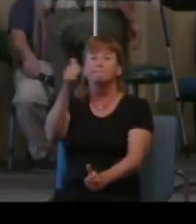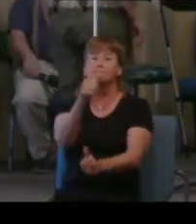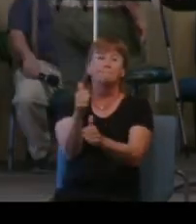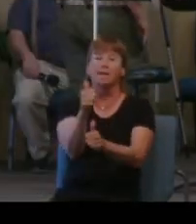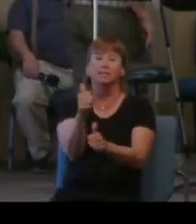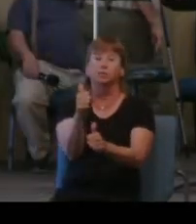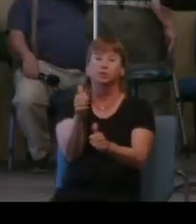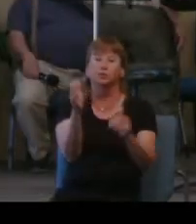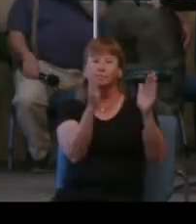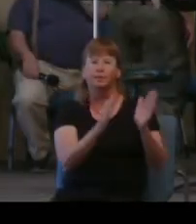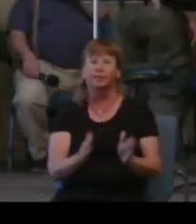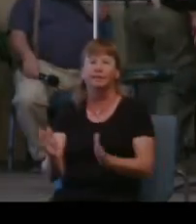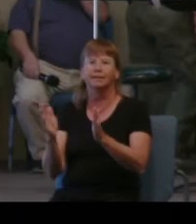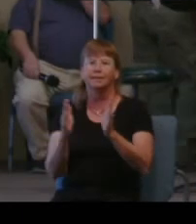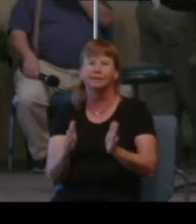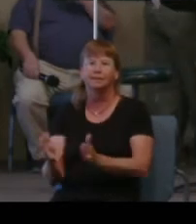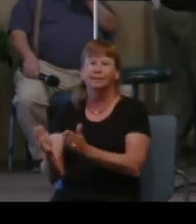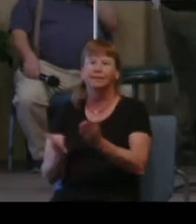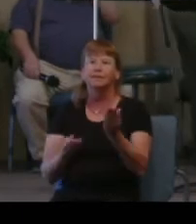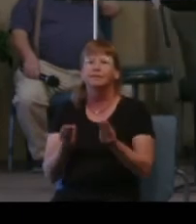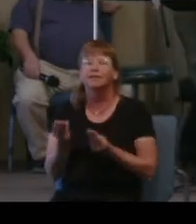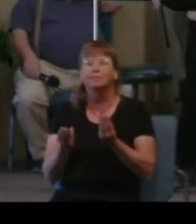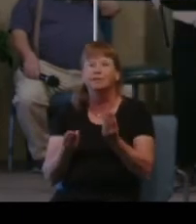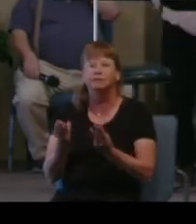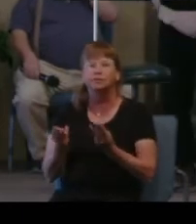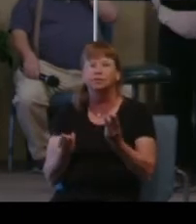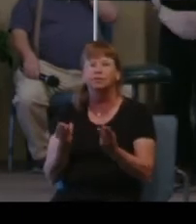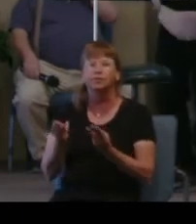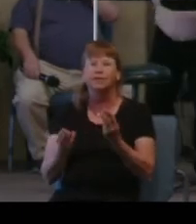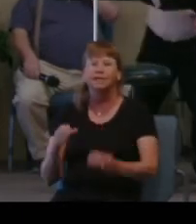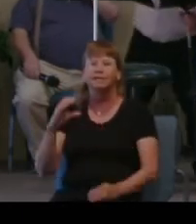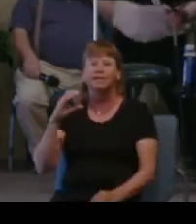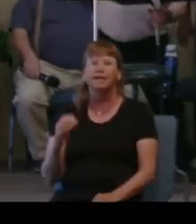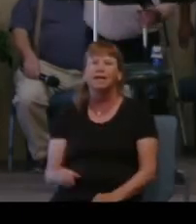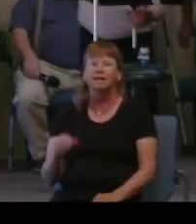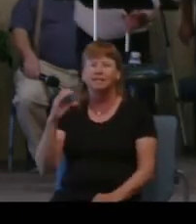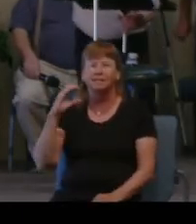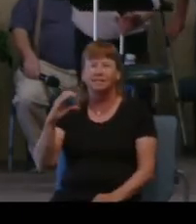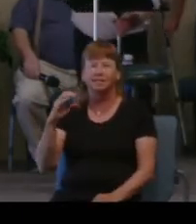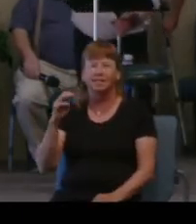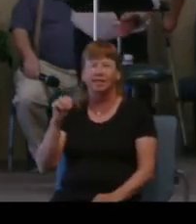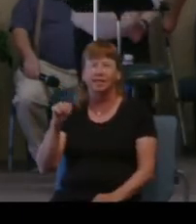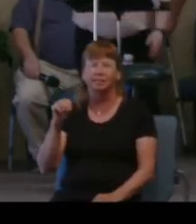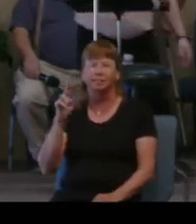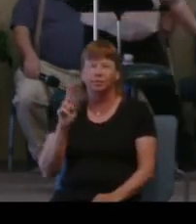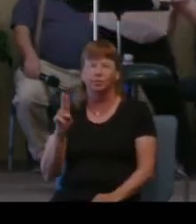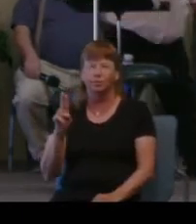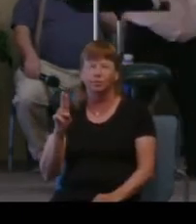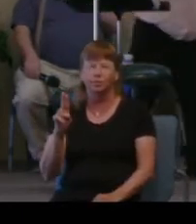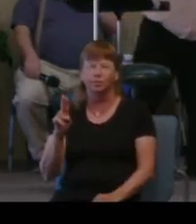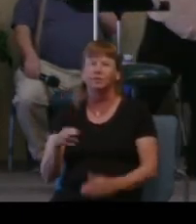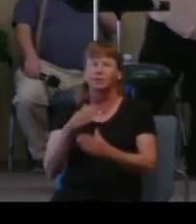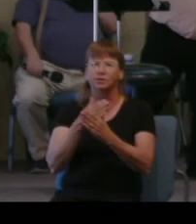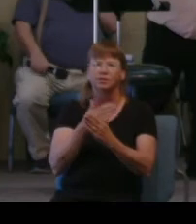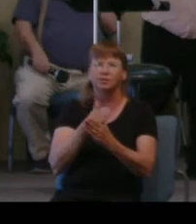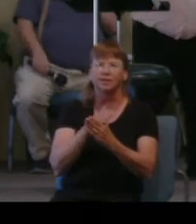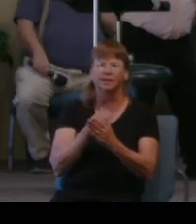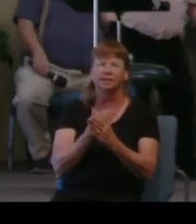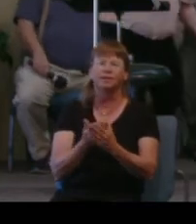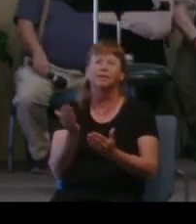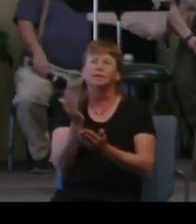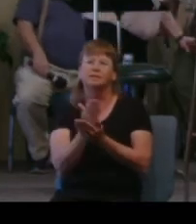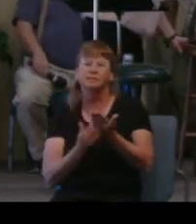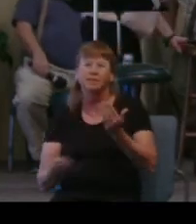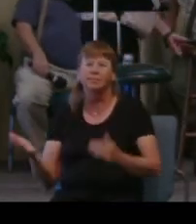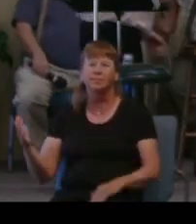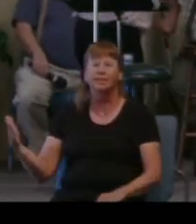on the university campus. And so I'm going to move this farther out of the way. And they're just going to share some things with us, and then Scott's going to preach